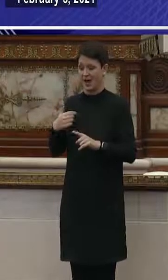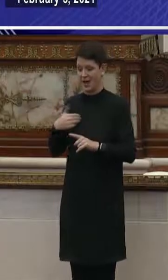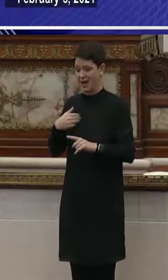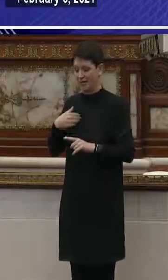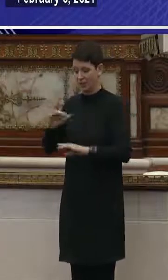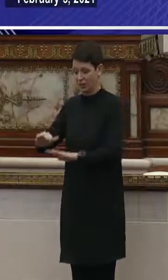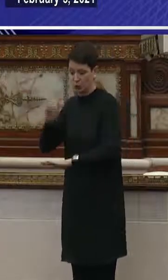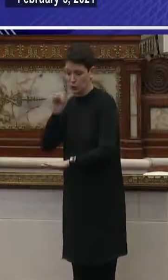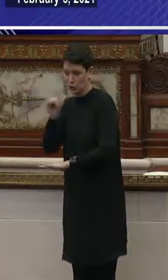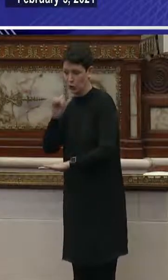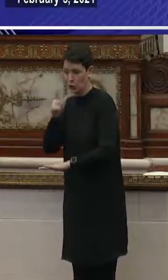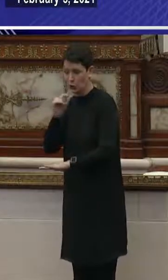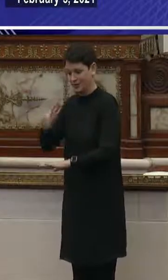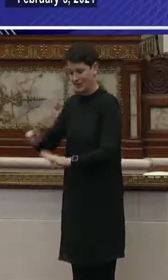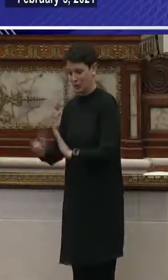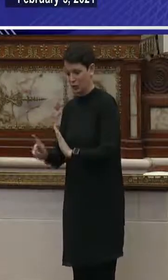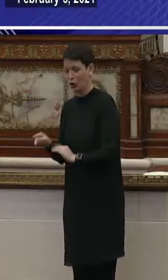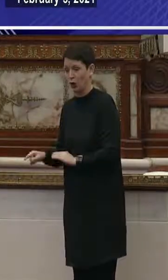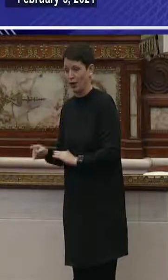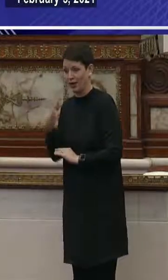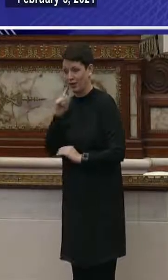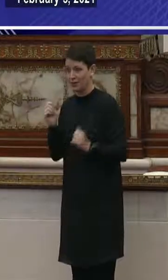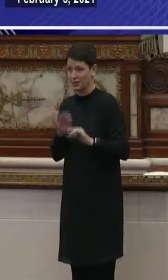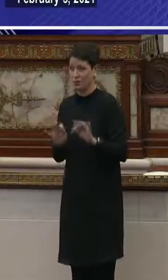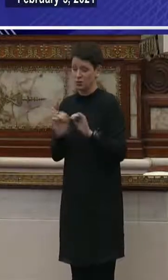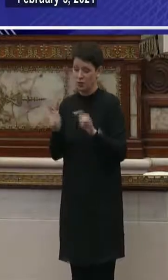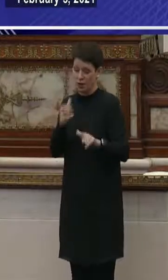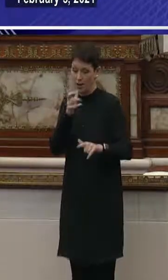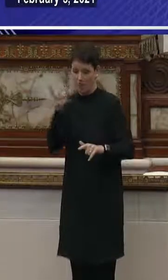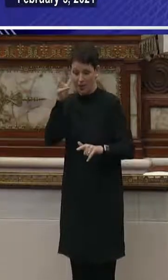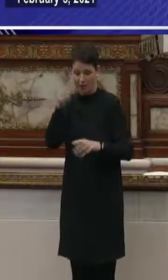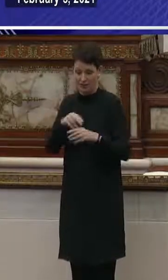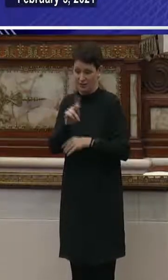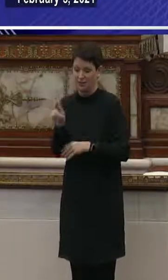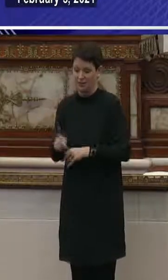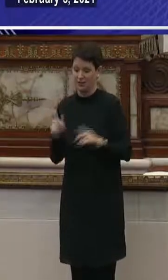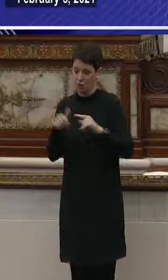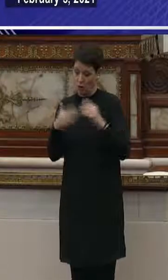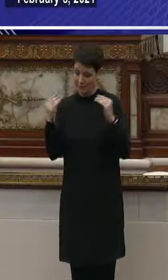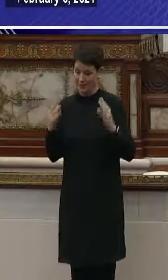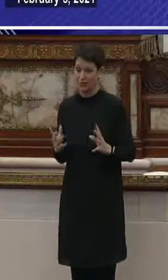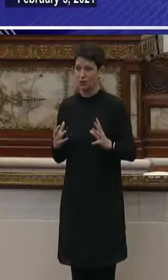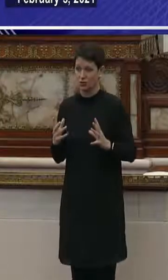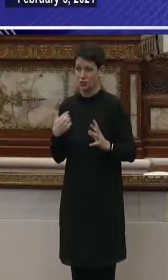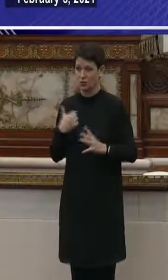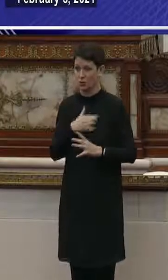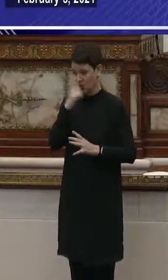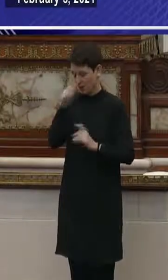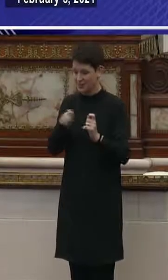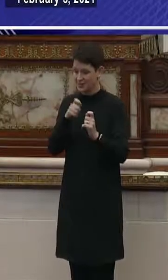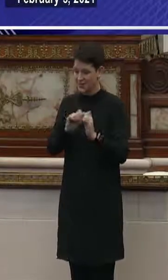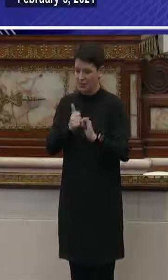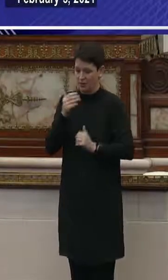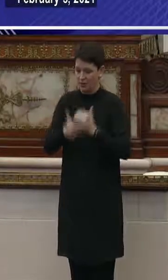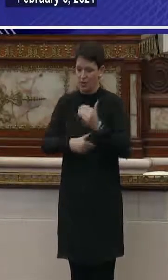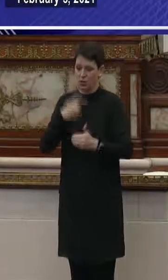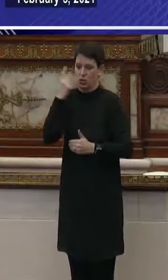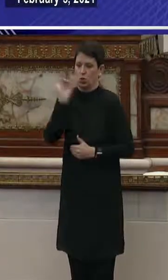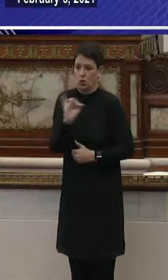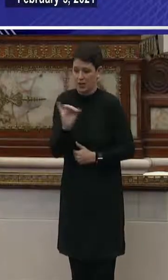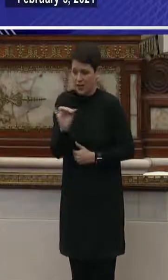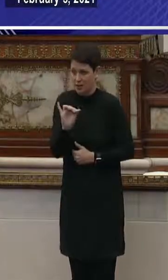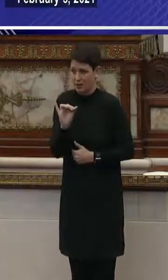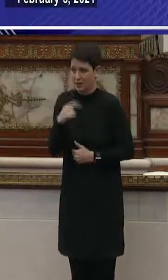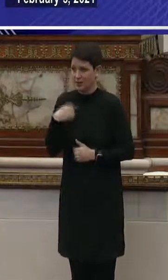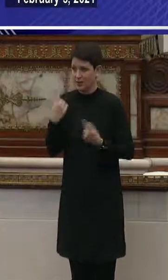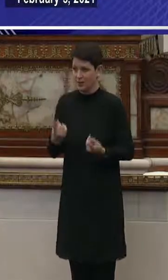kindergartner. So I think that's important to all of the parents in Philadelphia and all the teachers, so we know exactly how that process will work, since there's